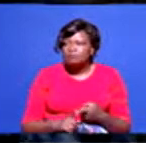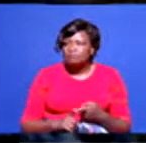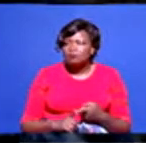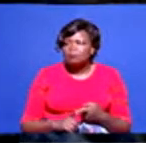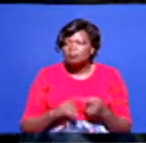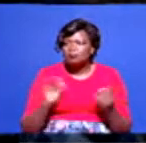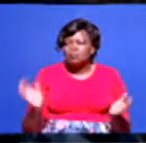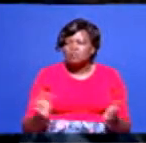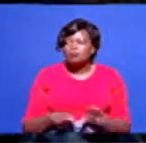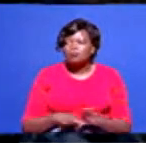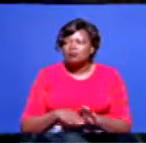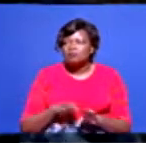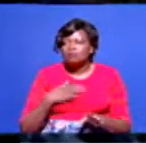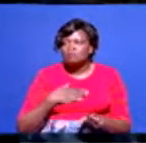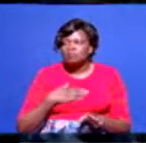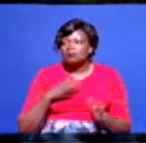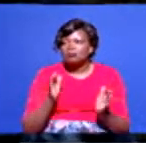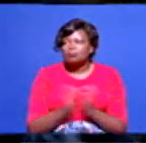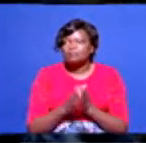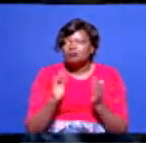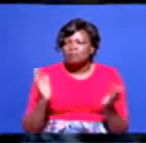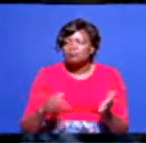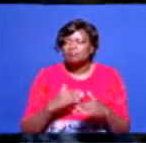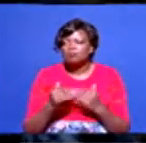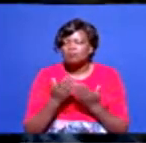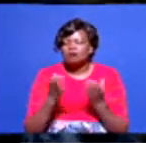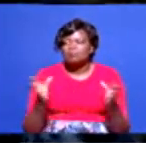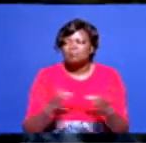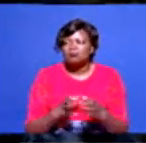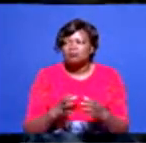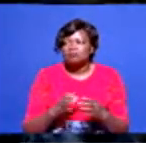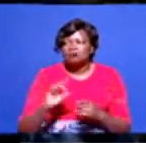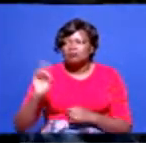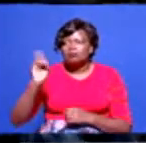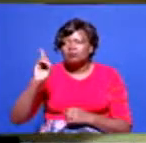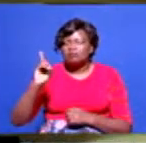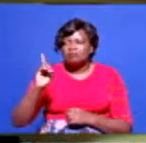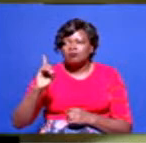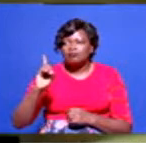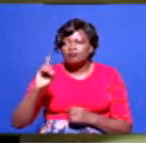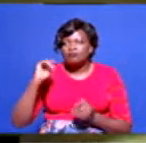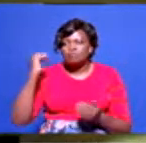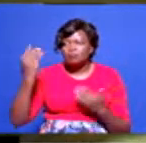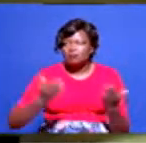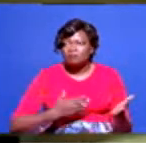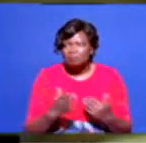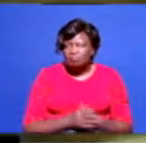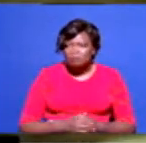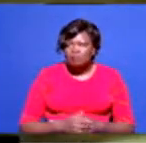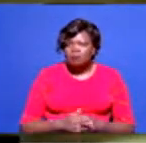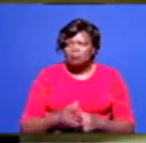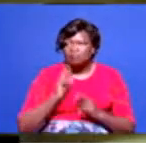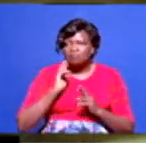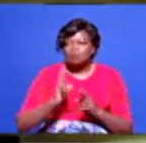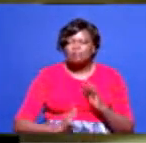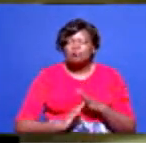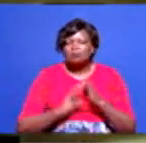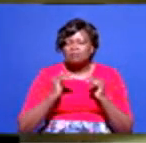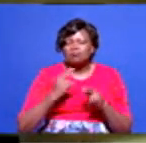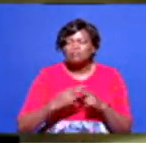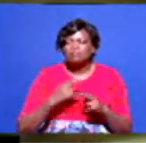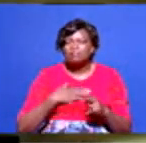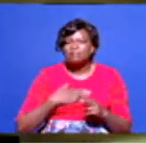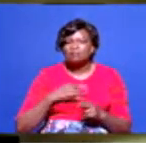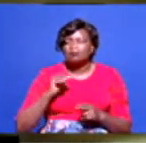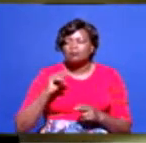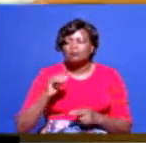encourage our members and all the business community within Nairobi, welcome. Reporting for Prime Edition, I am Dutamo